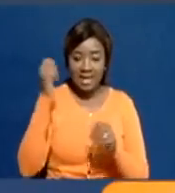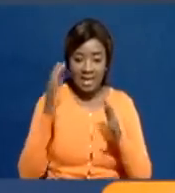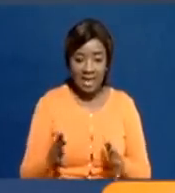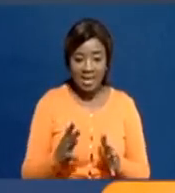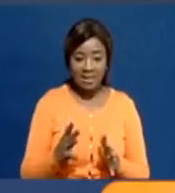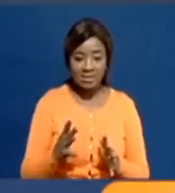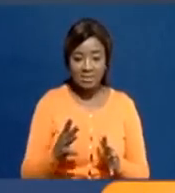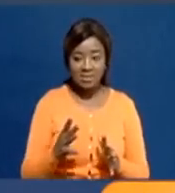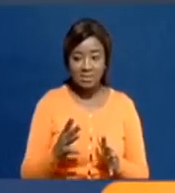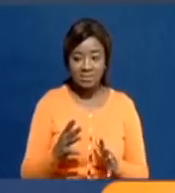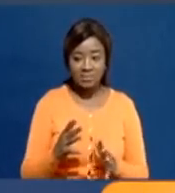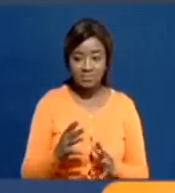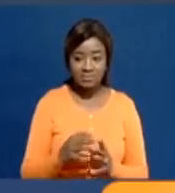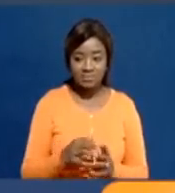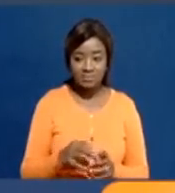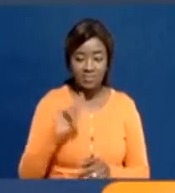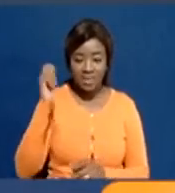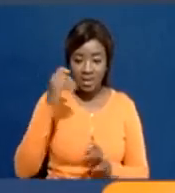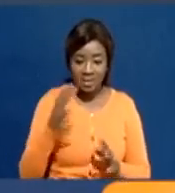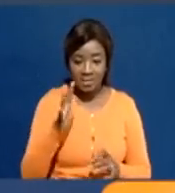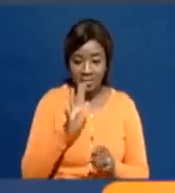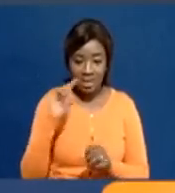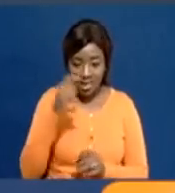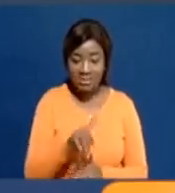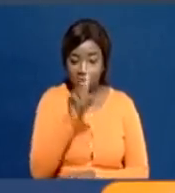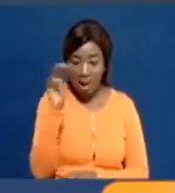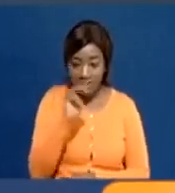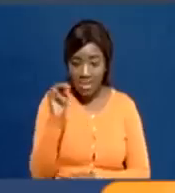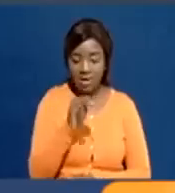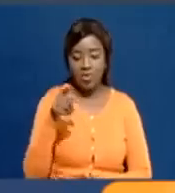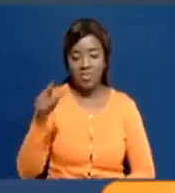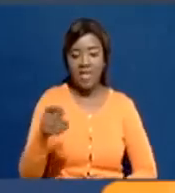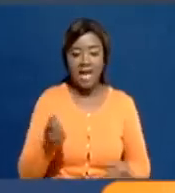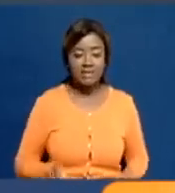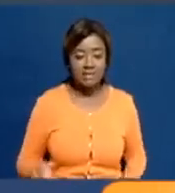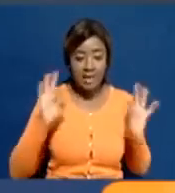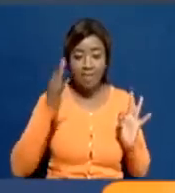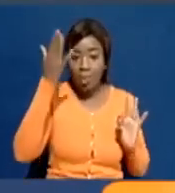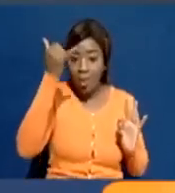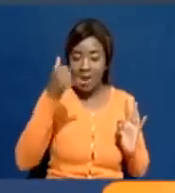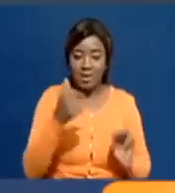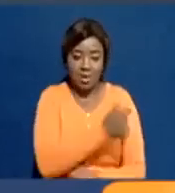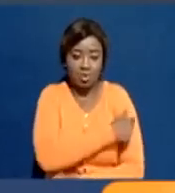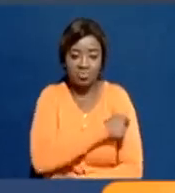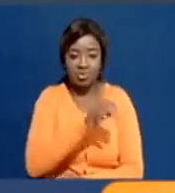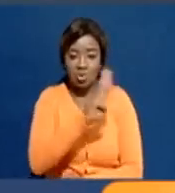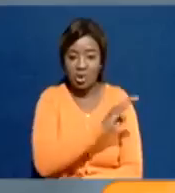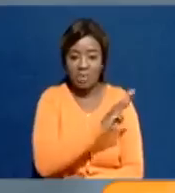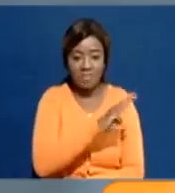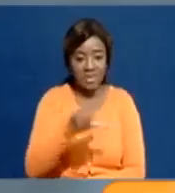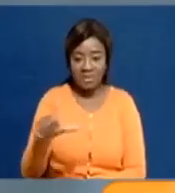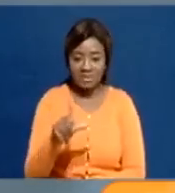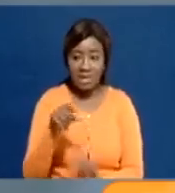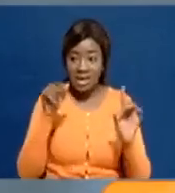into poverty because of hospital bills. And because of how cancer is not a pandemic in this nation, I